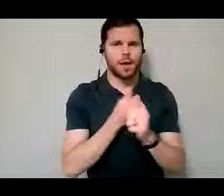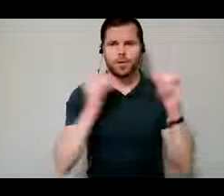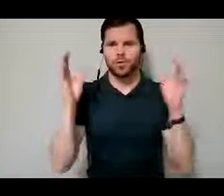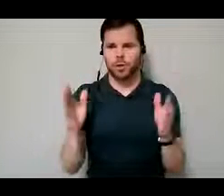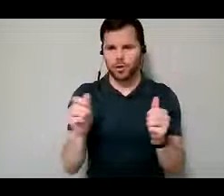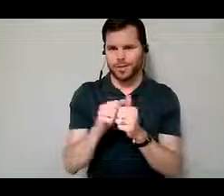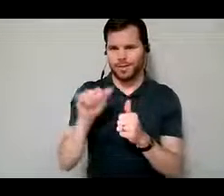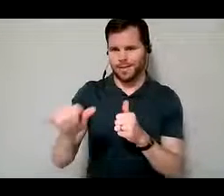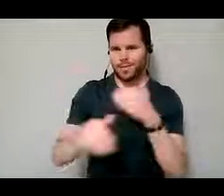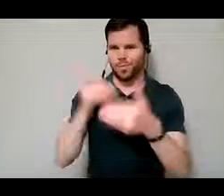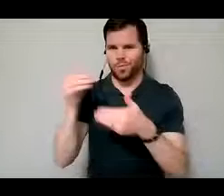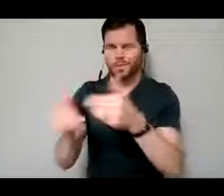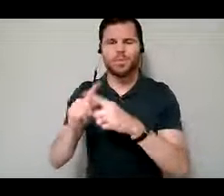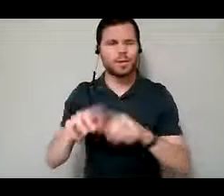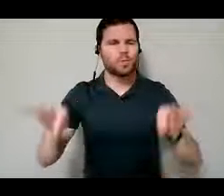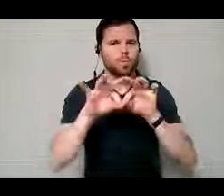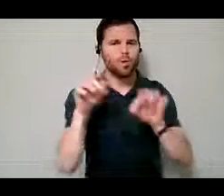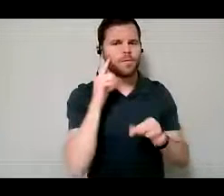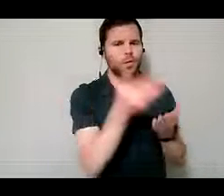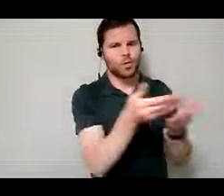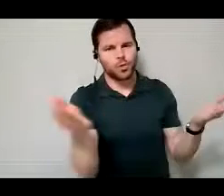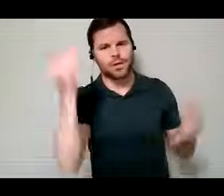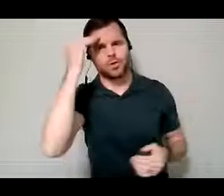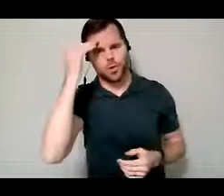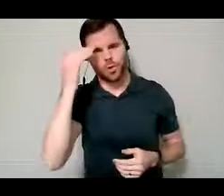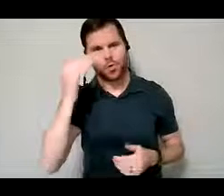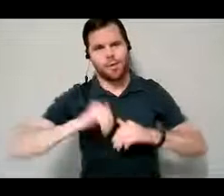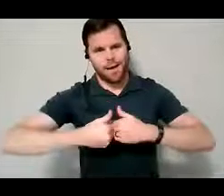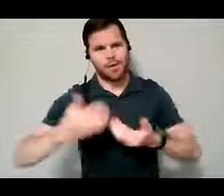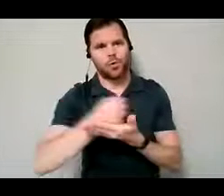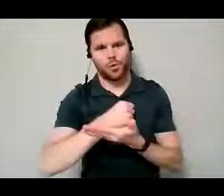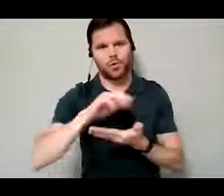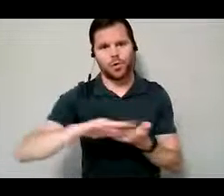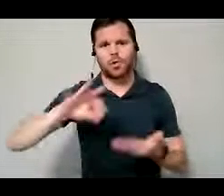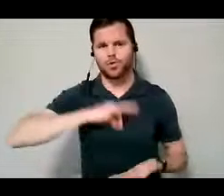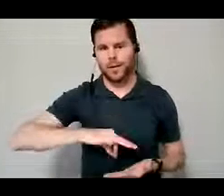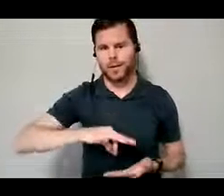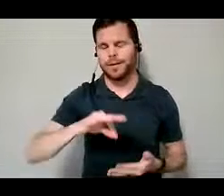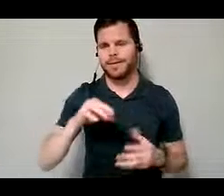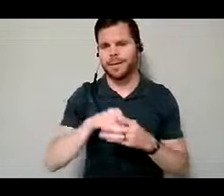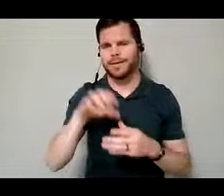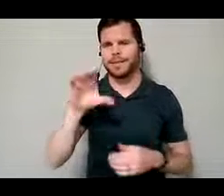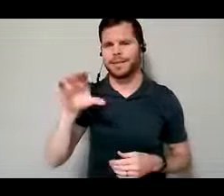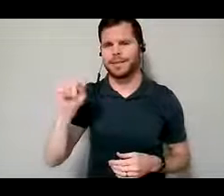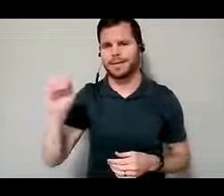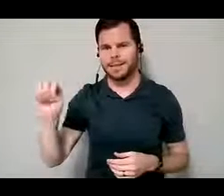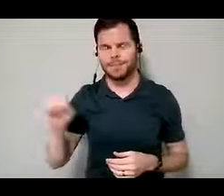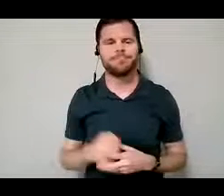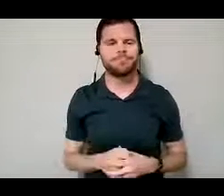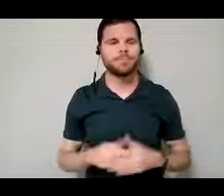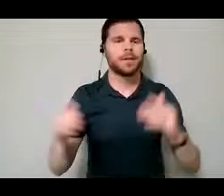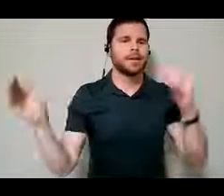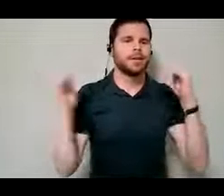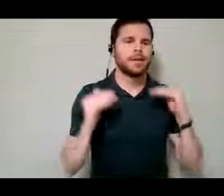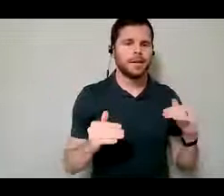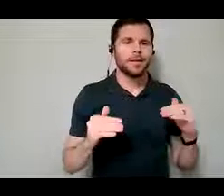you to know kind of what that process is for students to earn credit by their CTE course. And then college and career exploration, we'll just